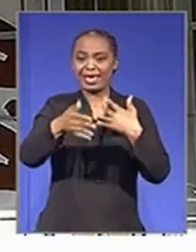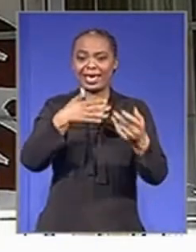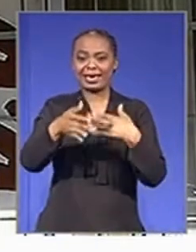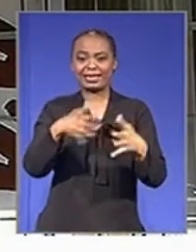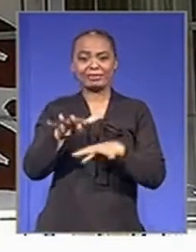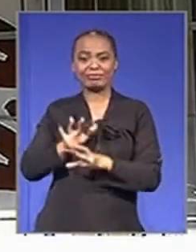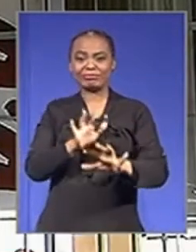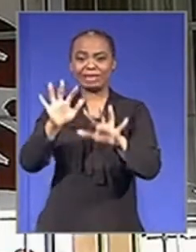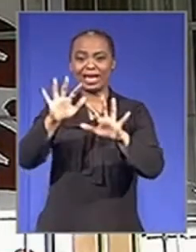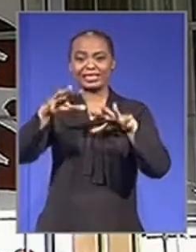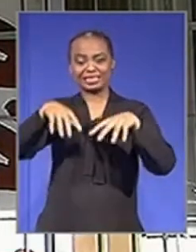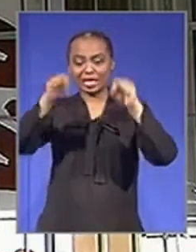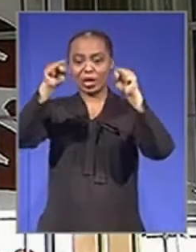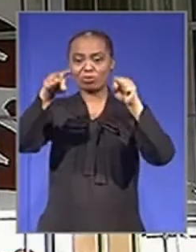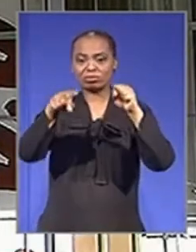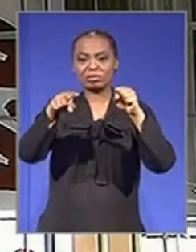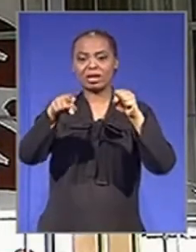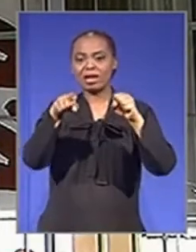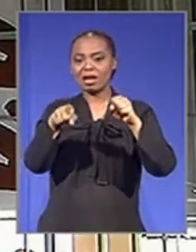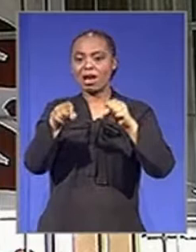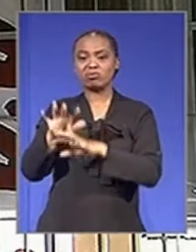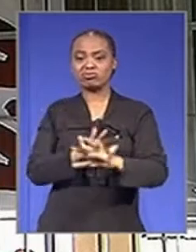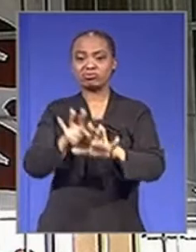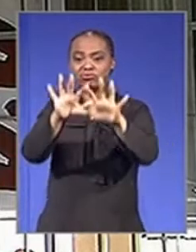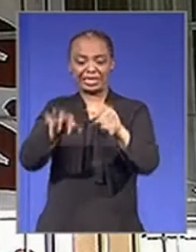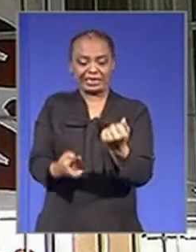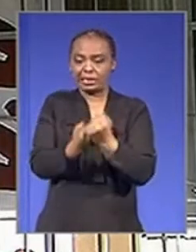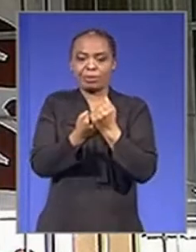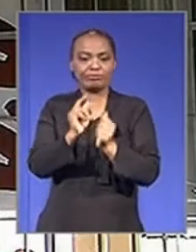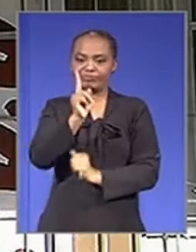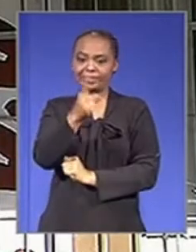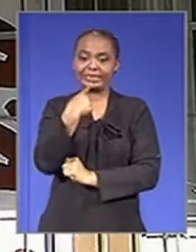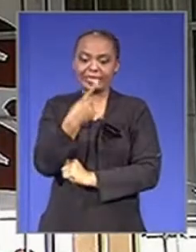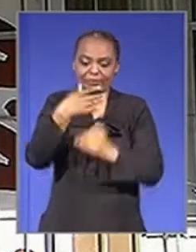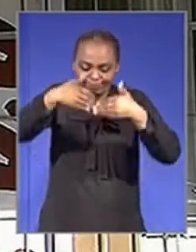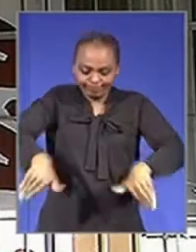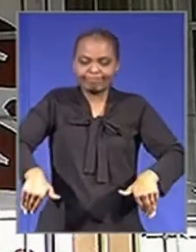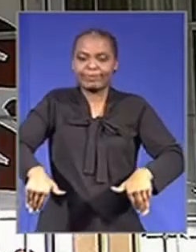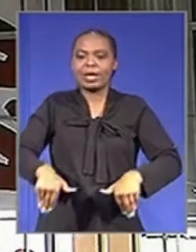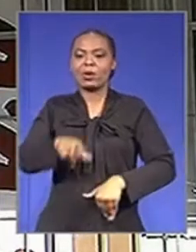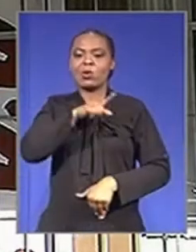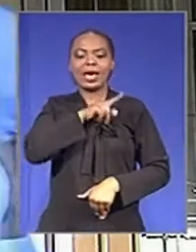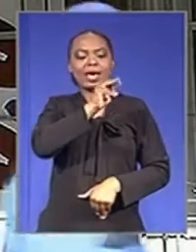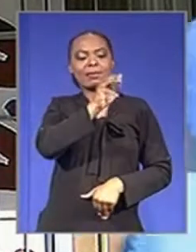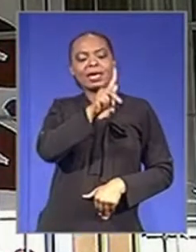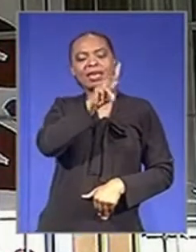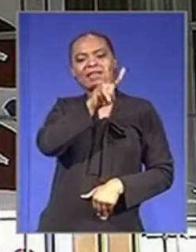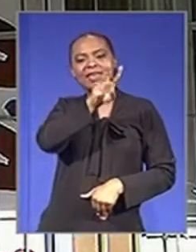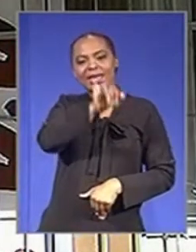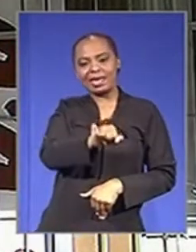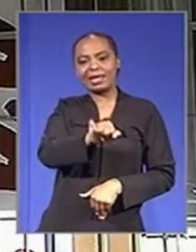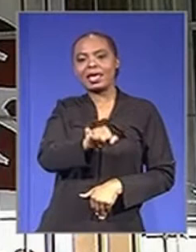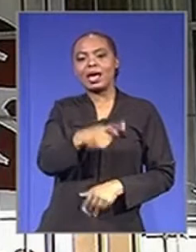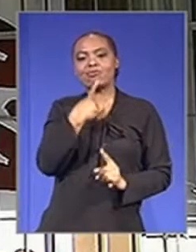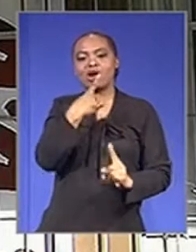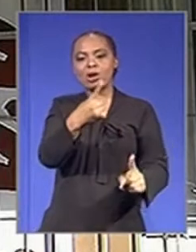purported shutdown, the use of our logos. To an extent, the MKMVA in the region has also pronounced